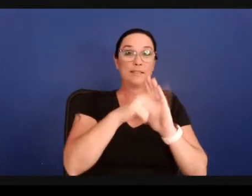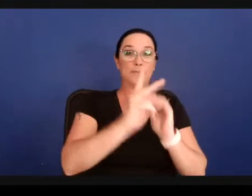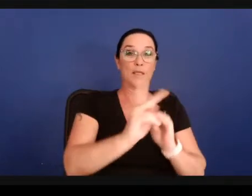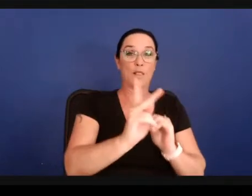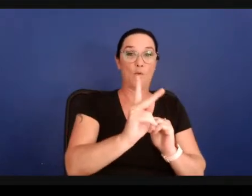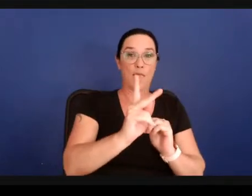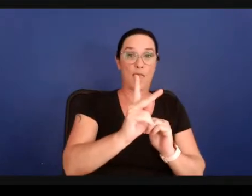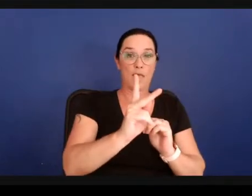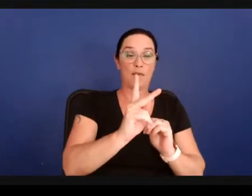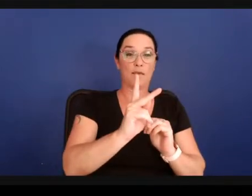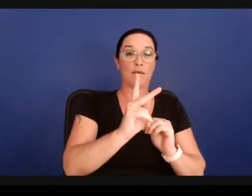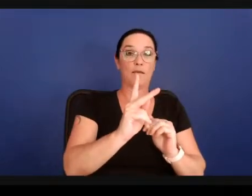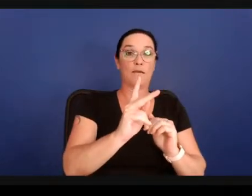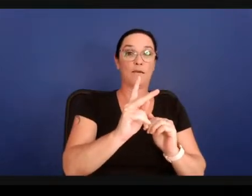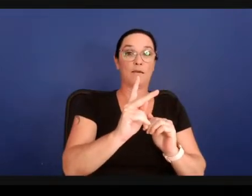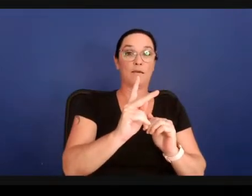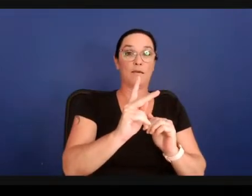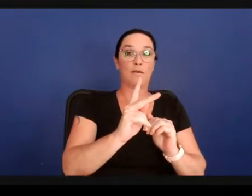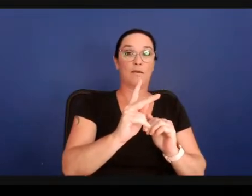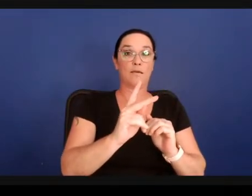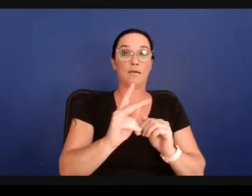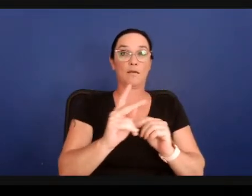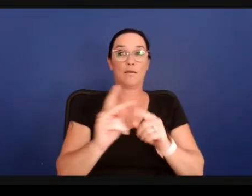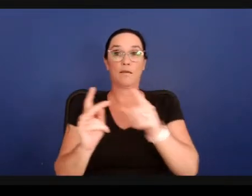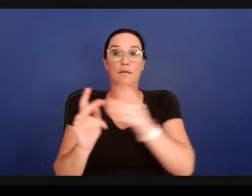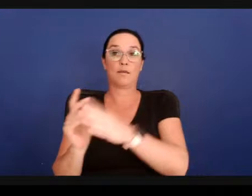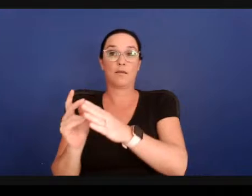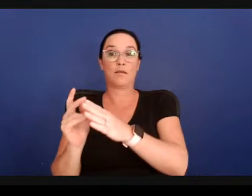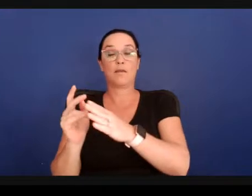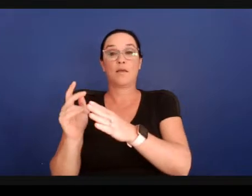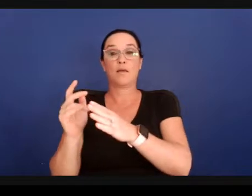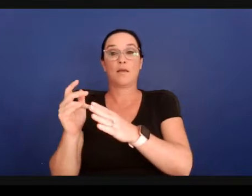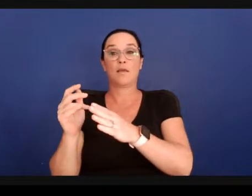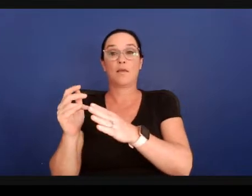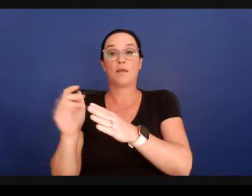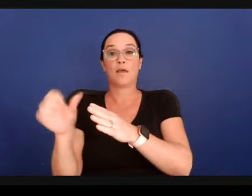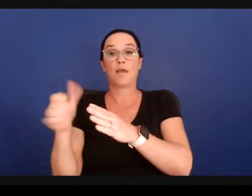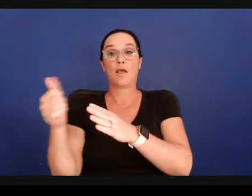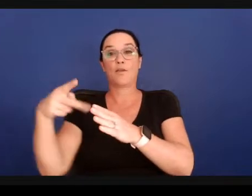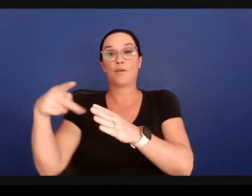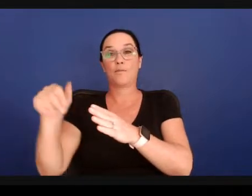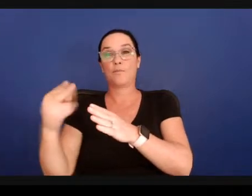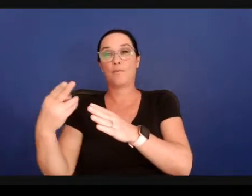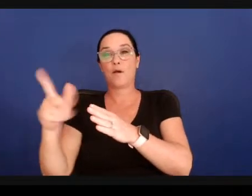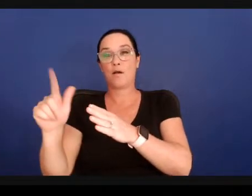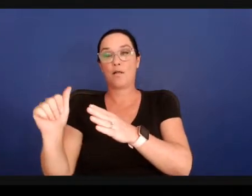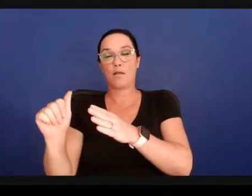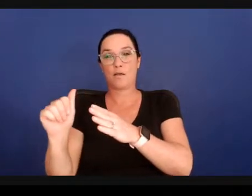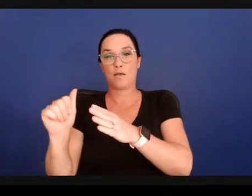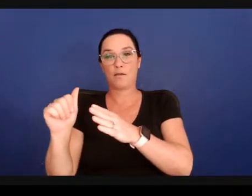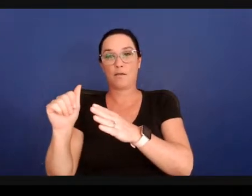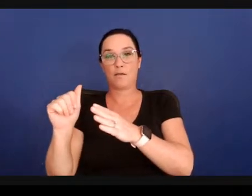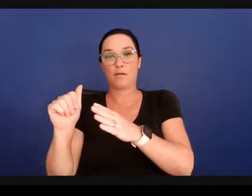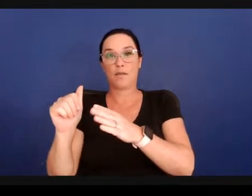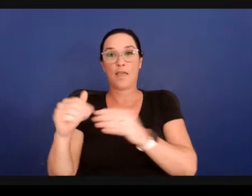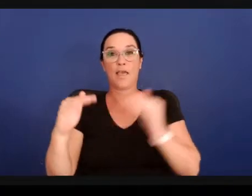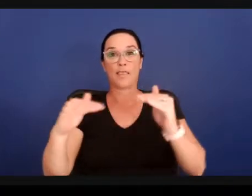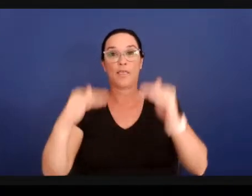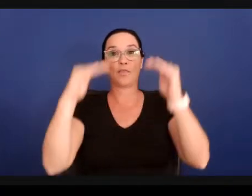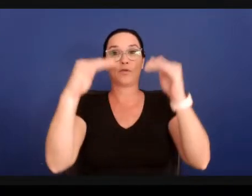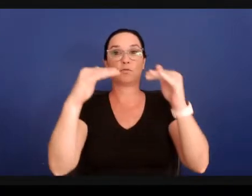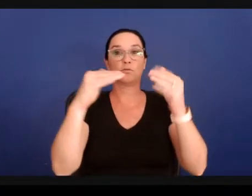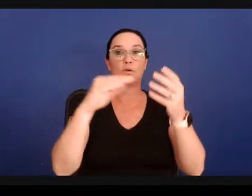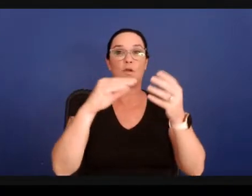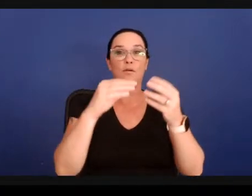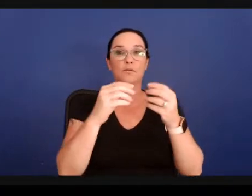right there. These ones are the ones in Pahala over here, the yellow ones. So these are the pulses above